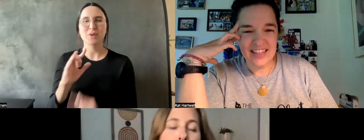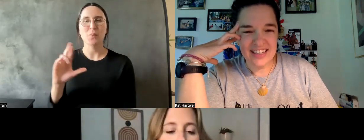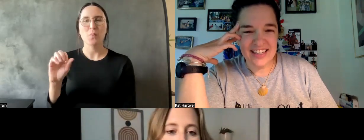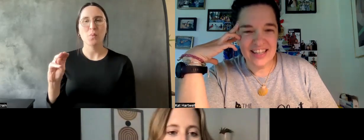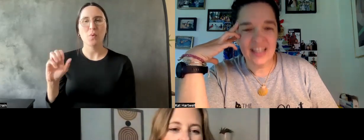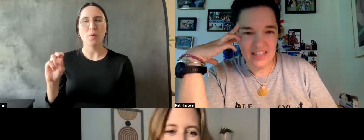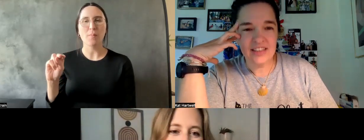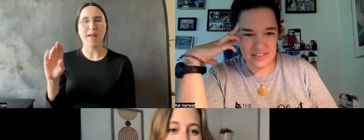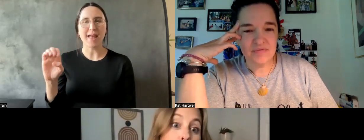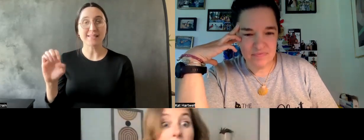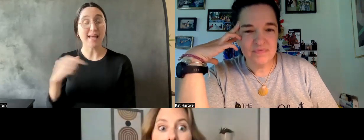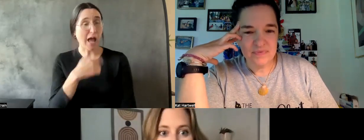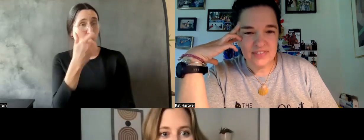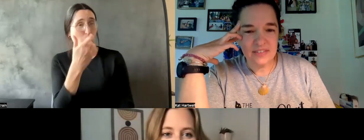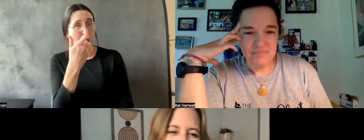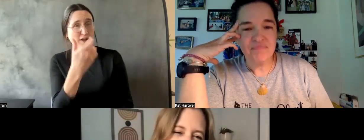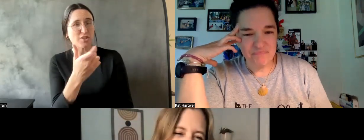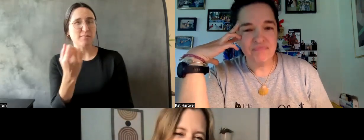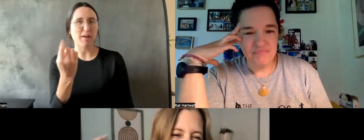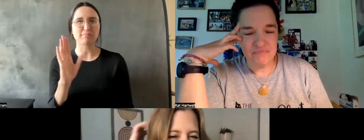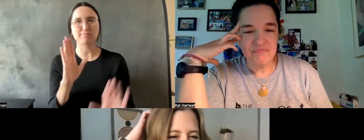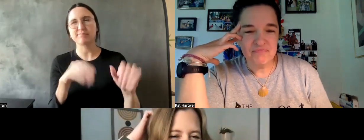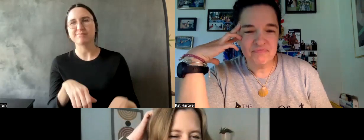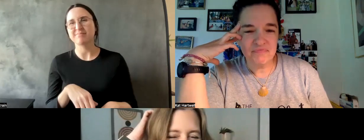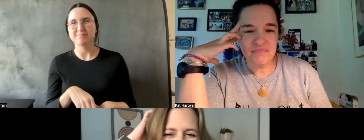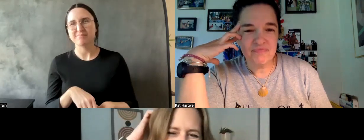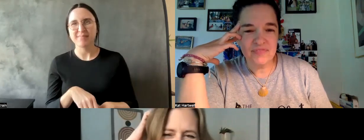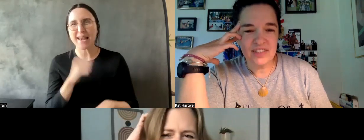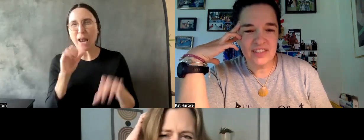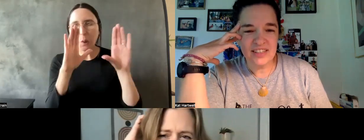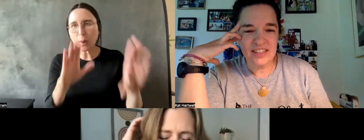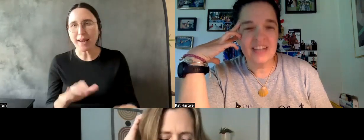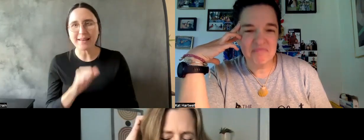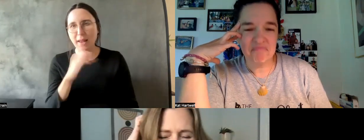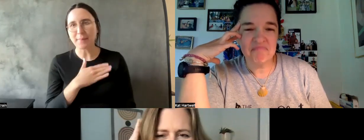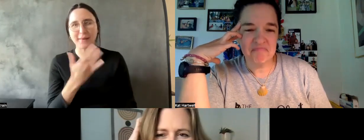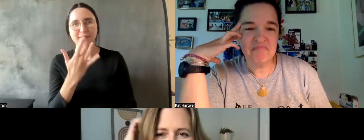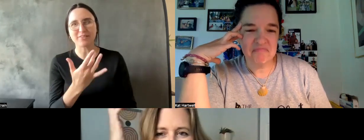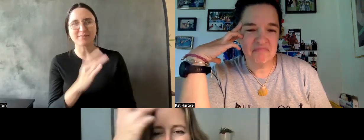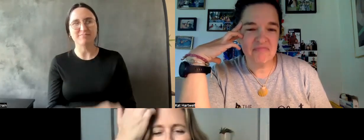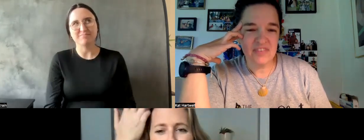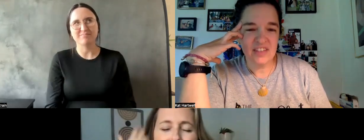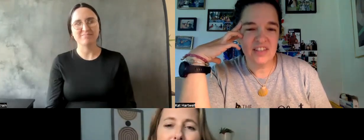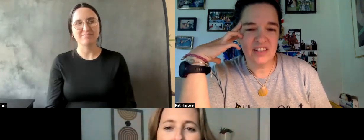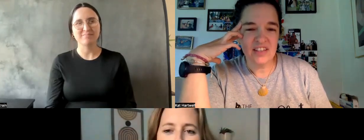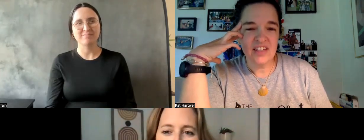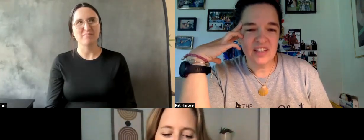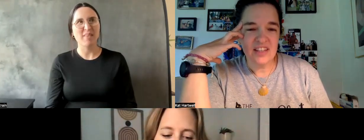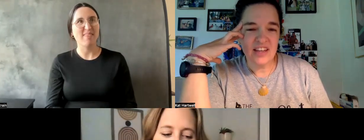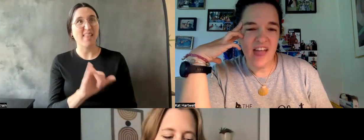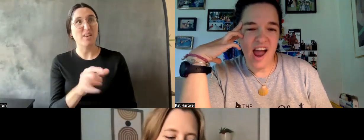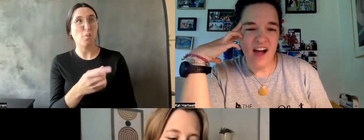like a memorable, like, oh, this is great. You know what I mean? So probably that one. I don't know. I can't really think of any others. I